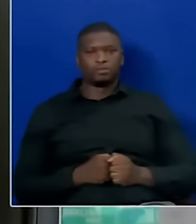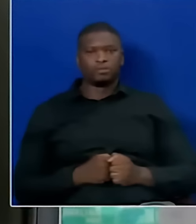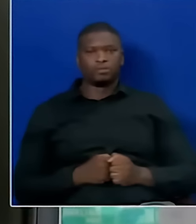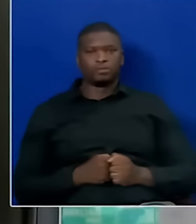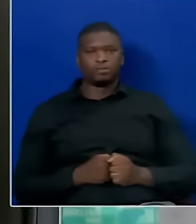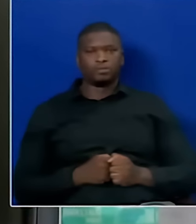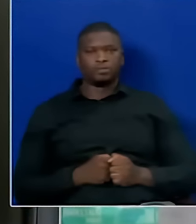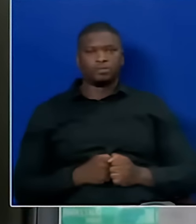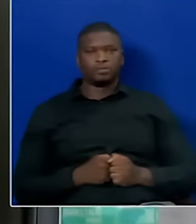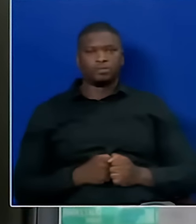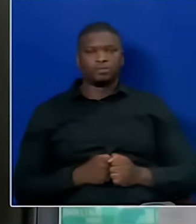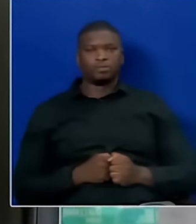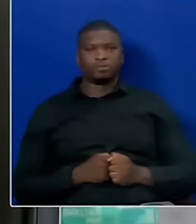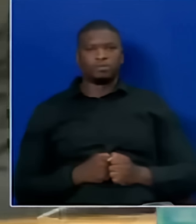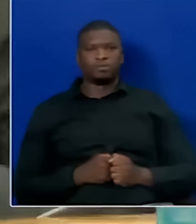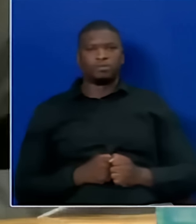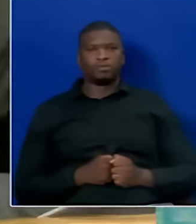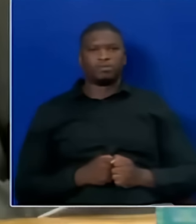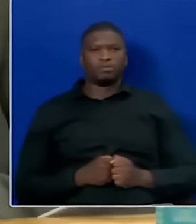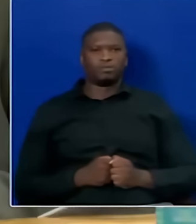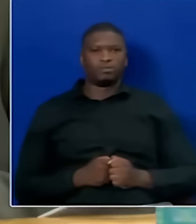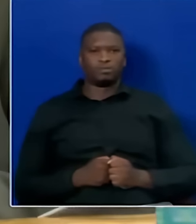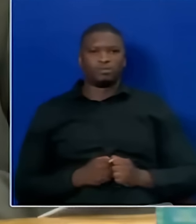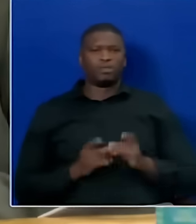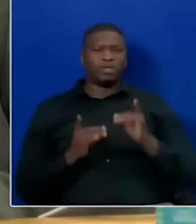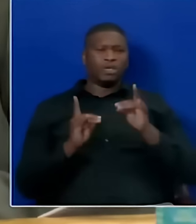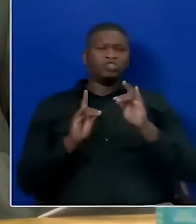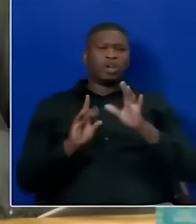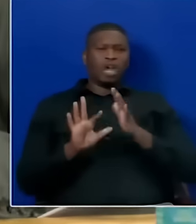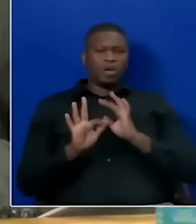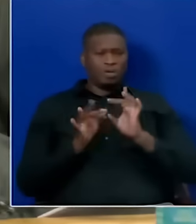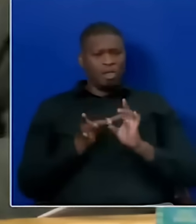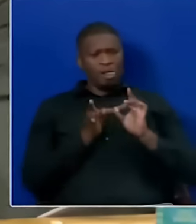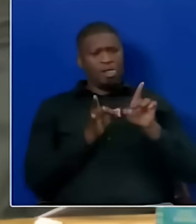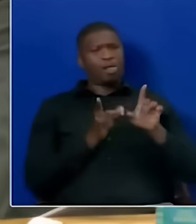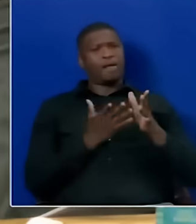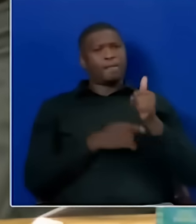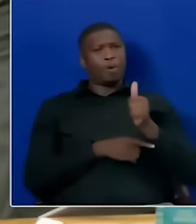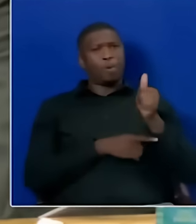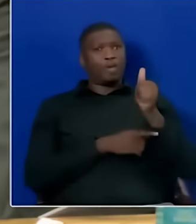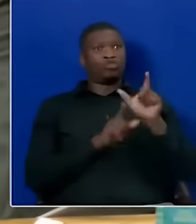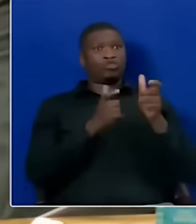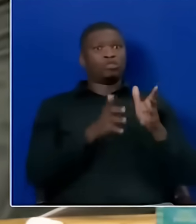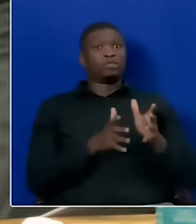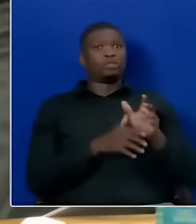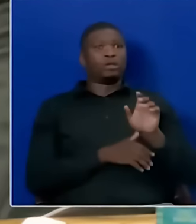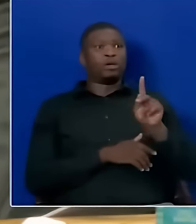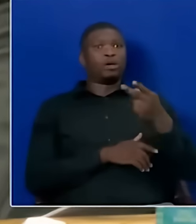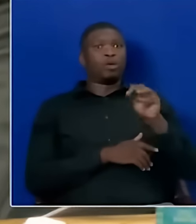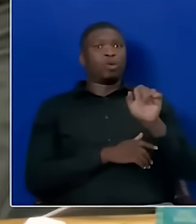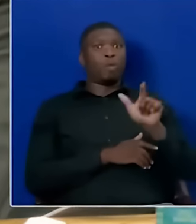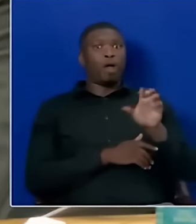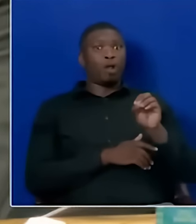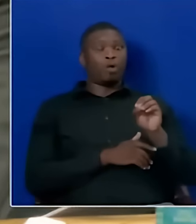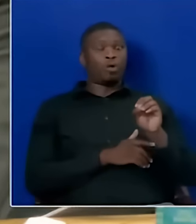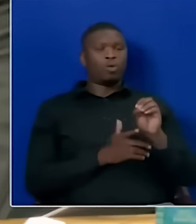Chair, I'm just indebted to Commissioner Khumalo because I haven't addressed this section of I'd lost track of where I got